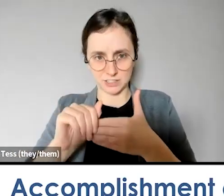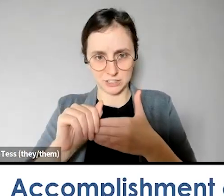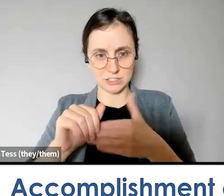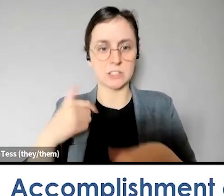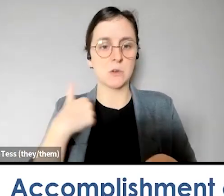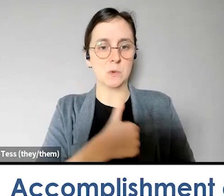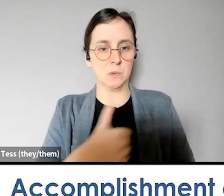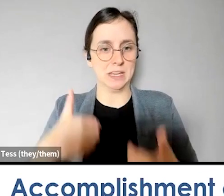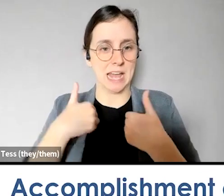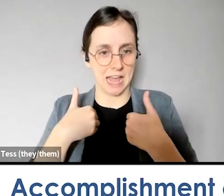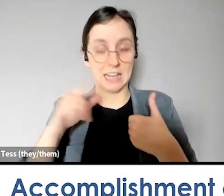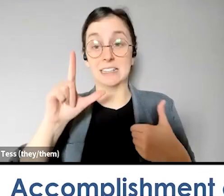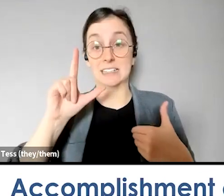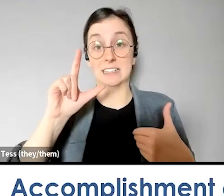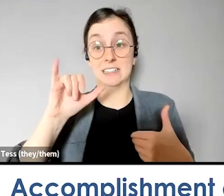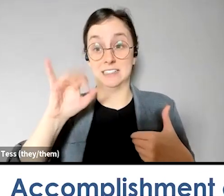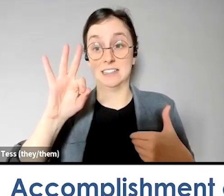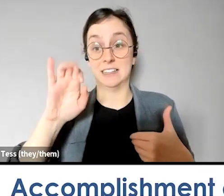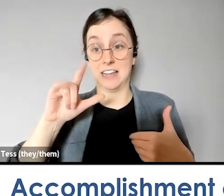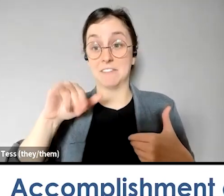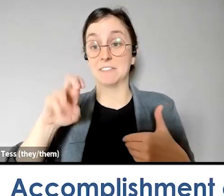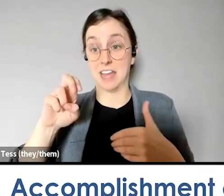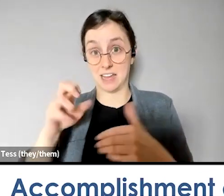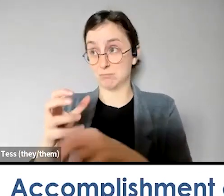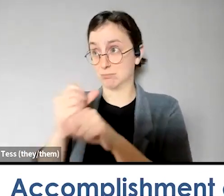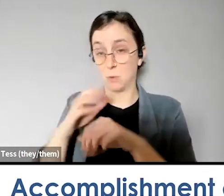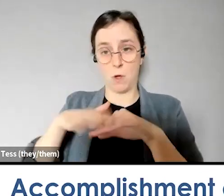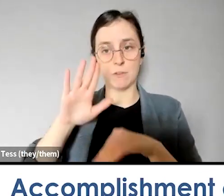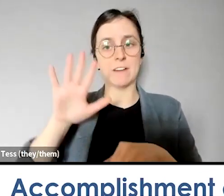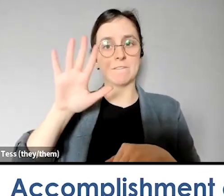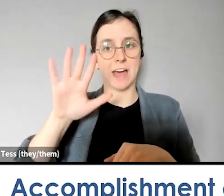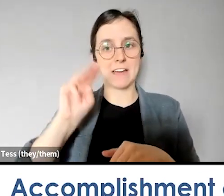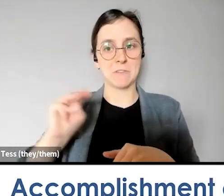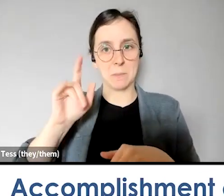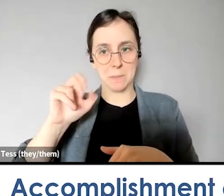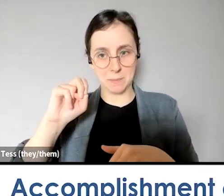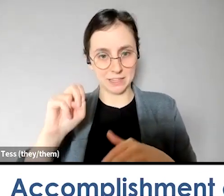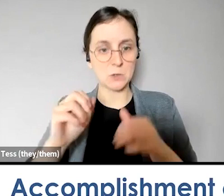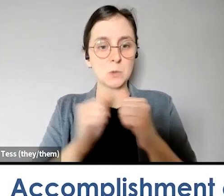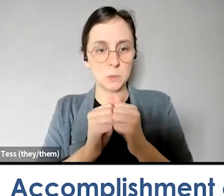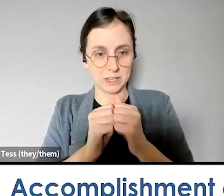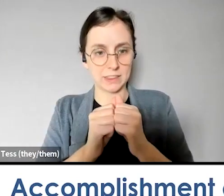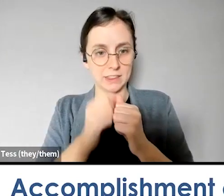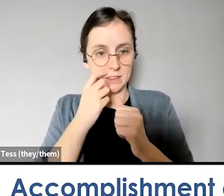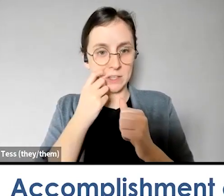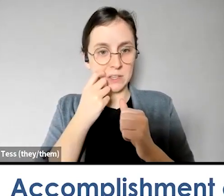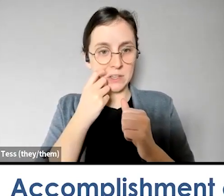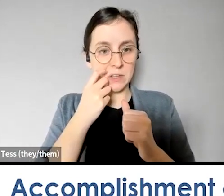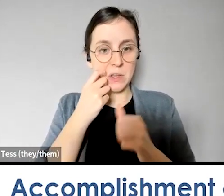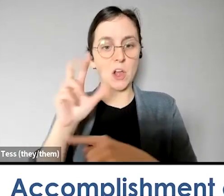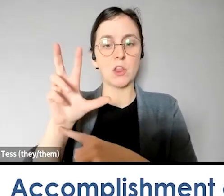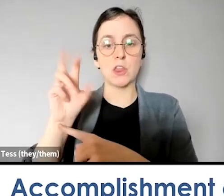The Lifeline got up to over $500 million, with $30 million for specialized services for underserved